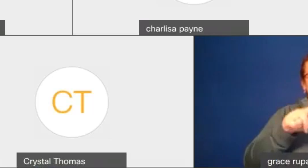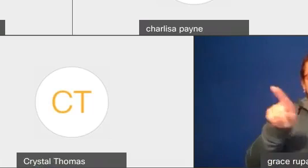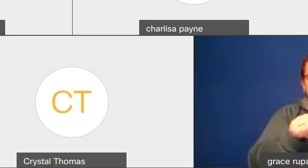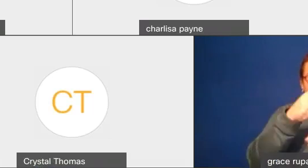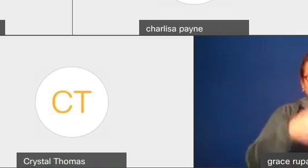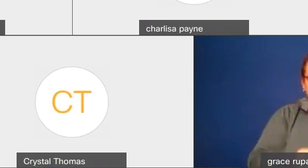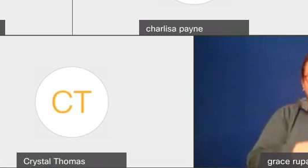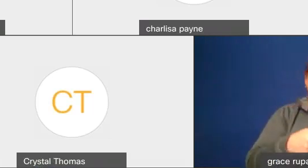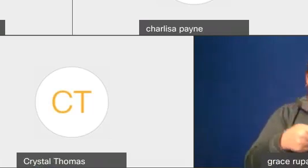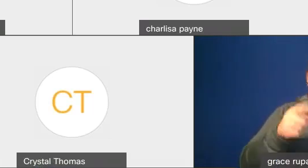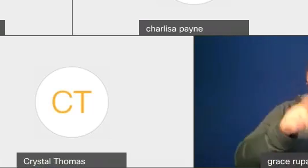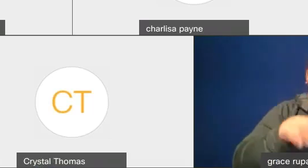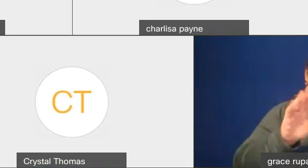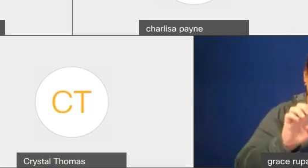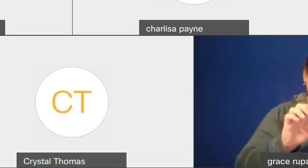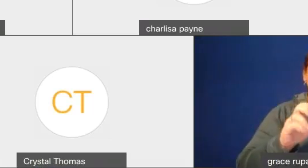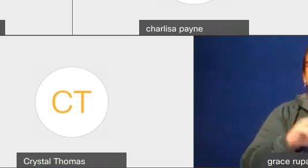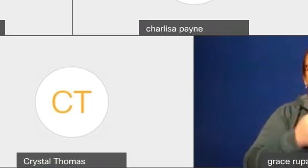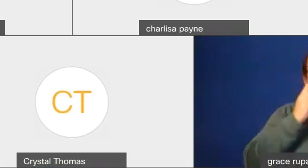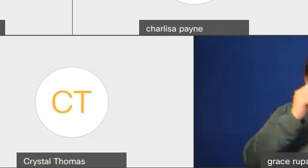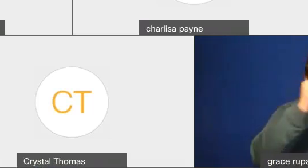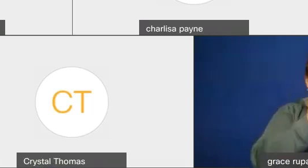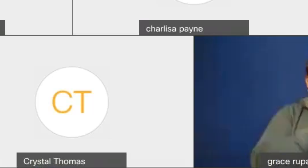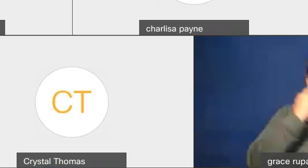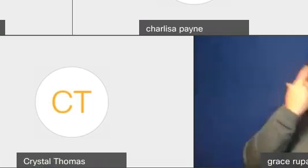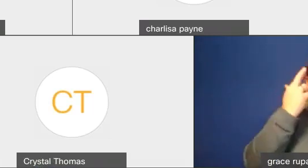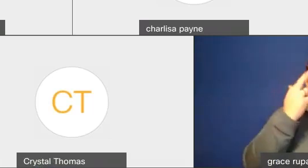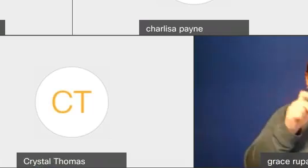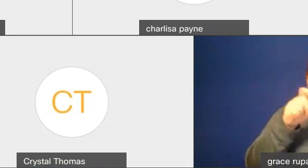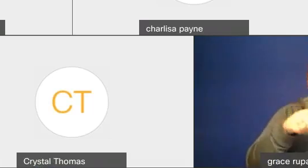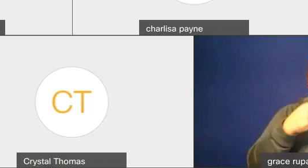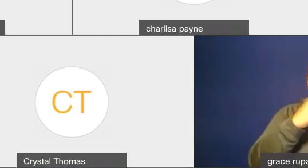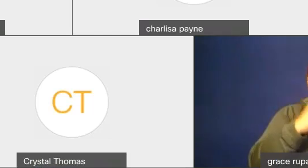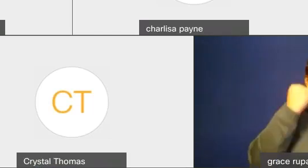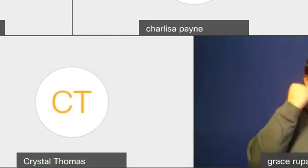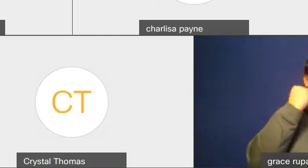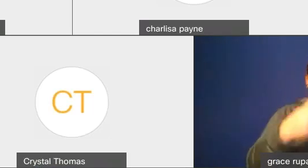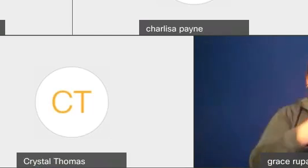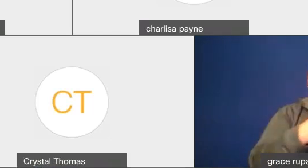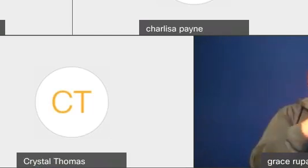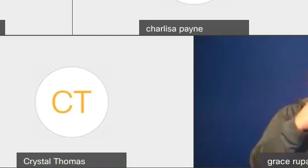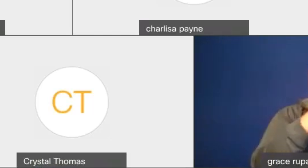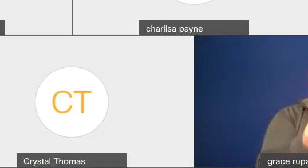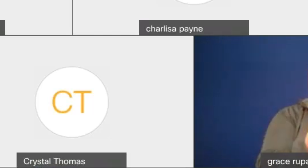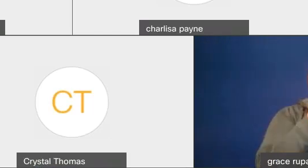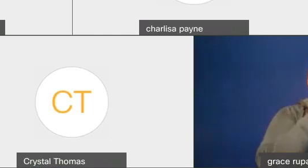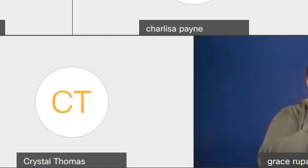make sure is that if you claim a retainer payment for day